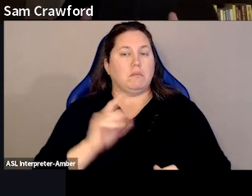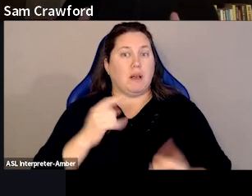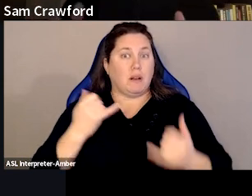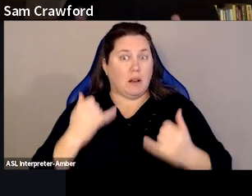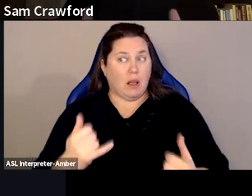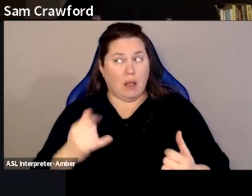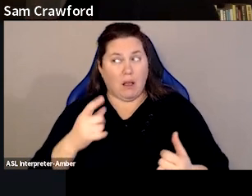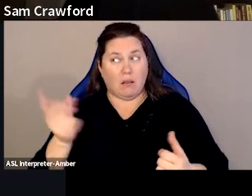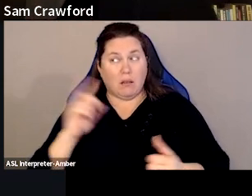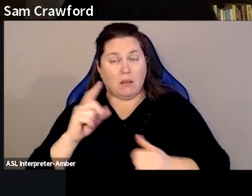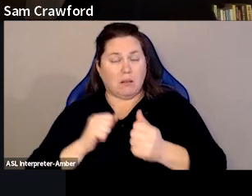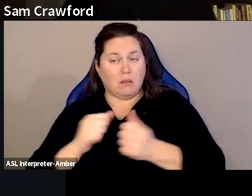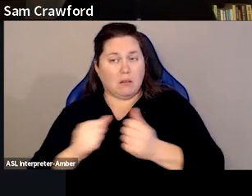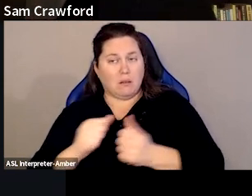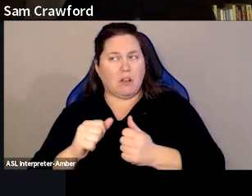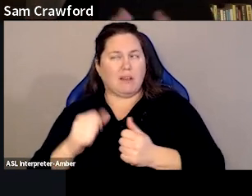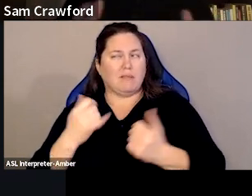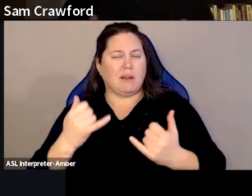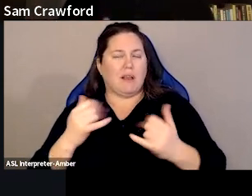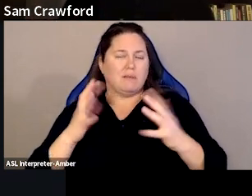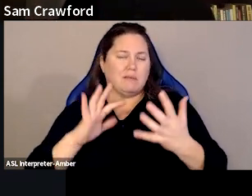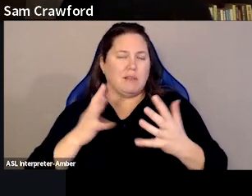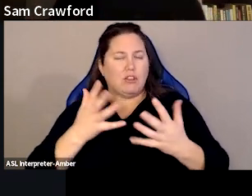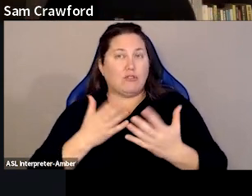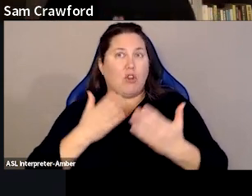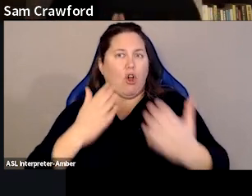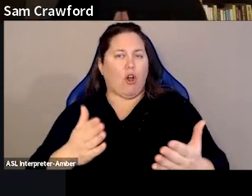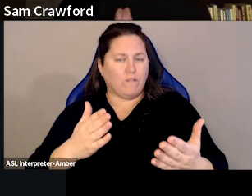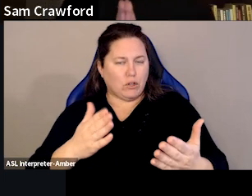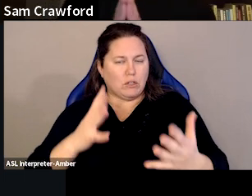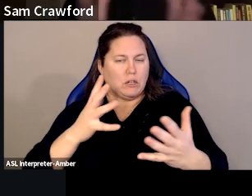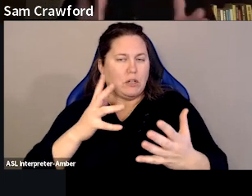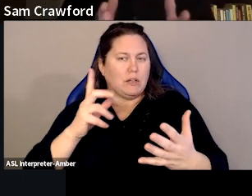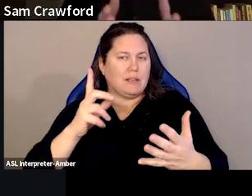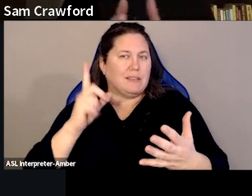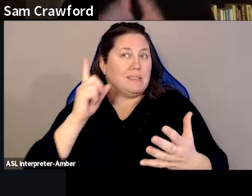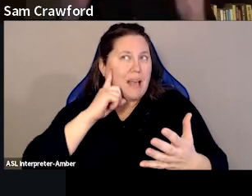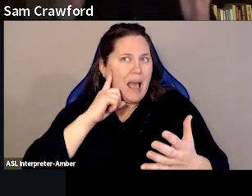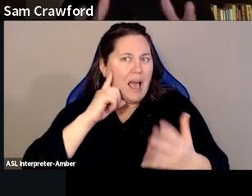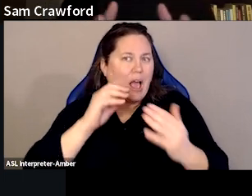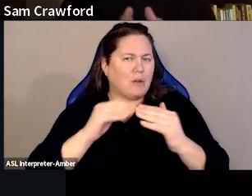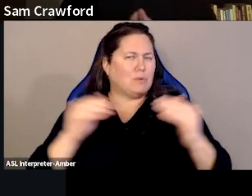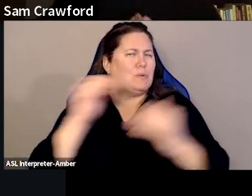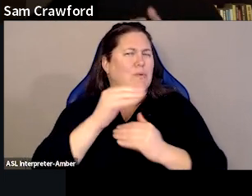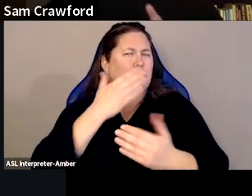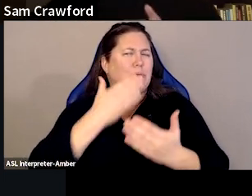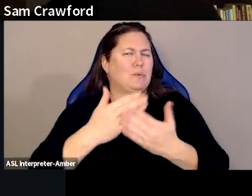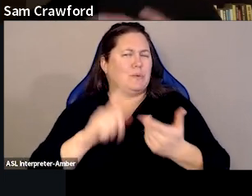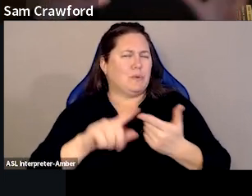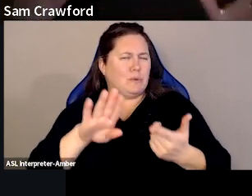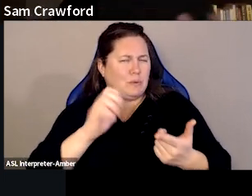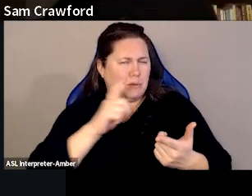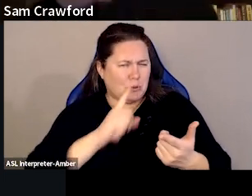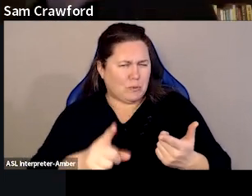there's an offer that's almost too good to be true. And I'm aware that this might sound it, because what I'm saying here is you have this one platform that can